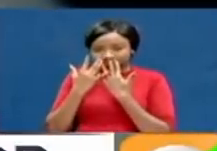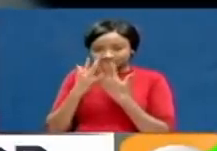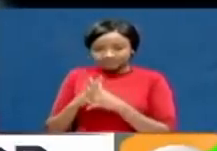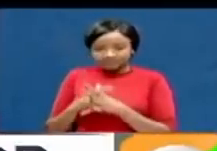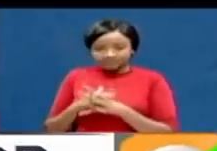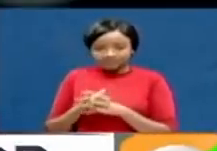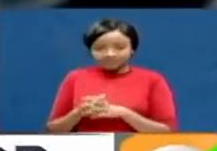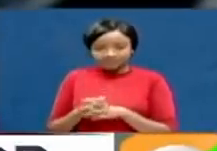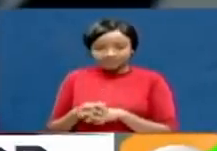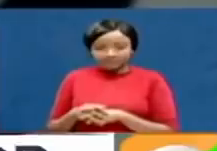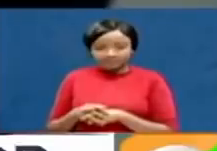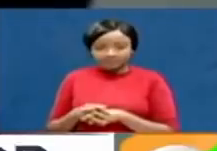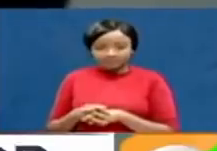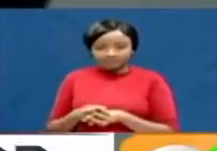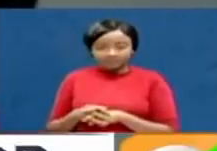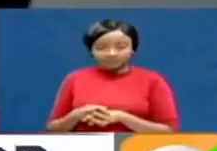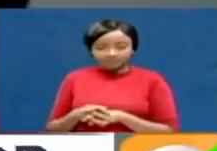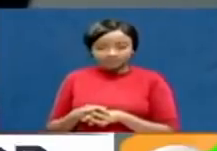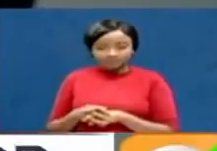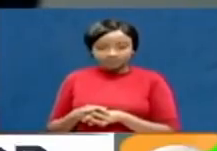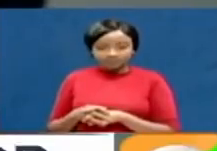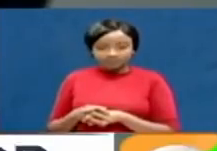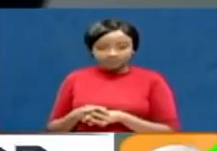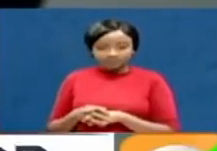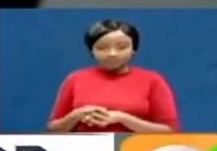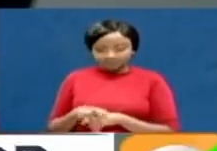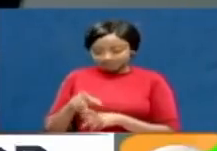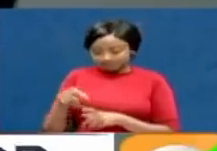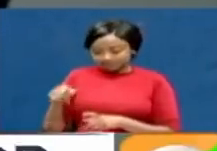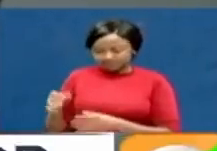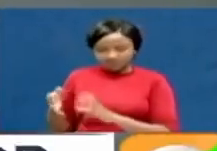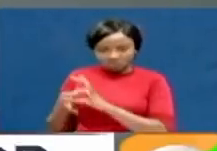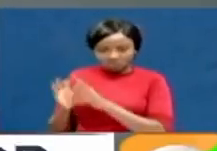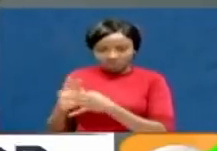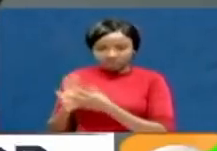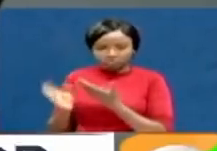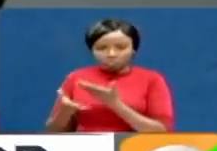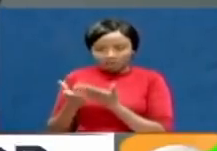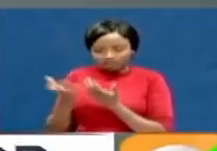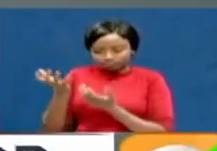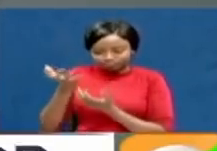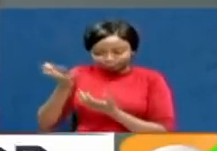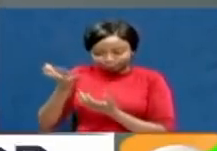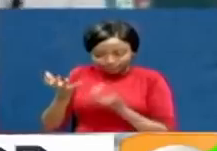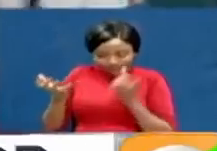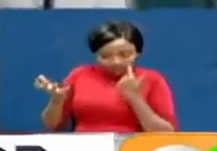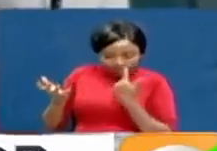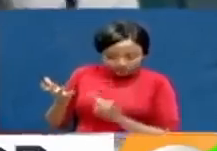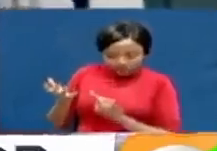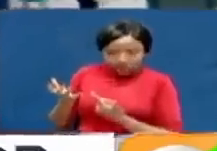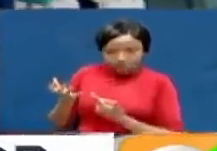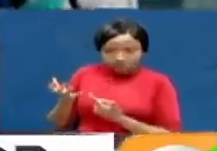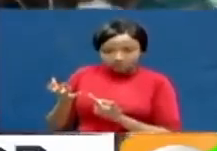So the medical air is connected so that you can titrate the concentration of oxygen.